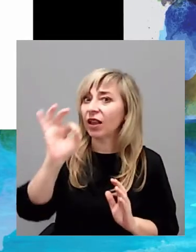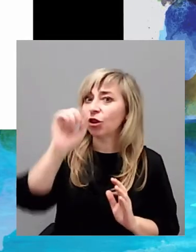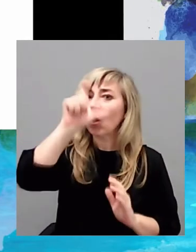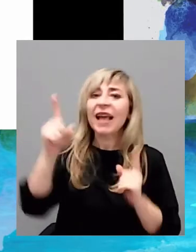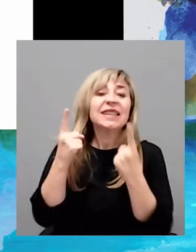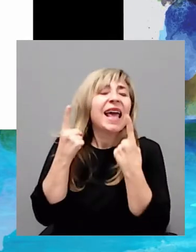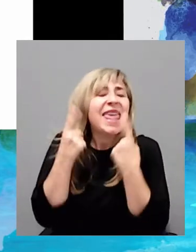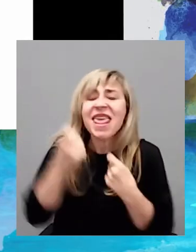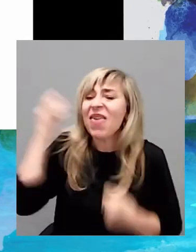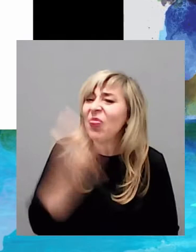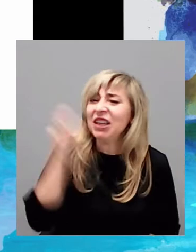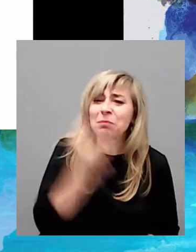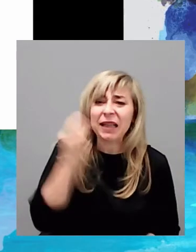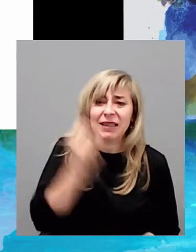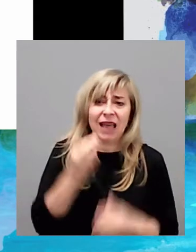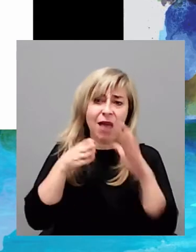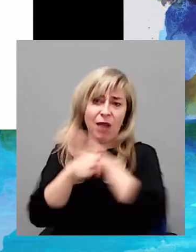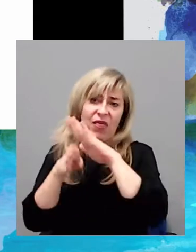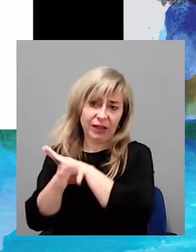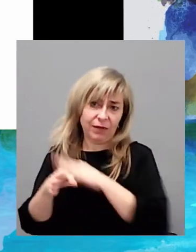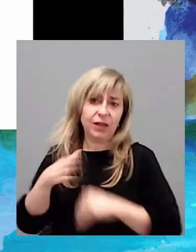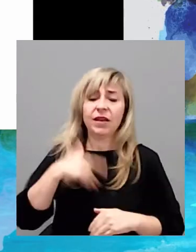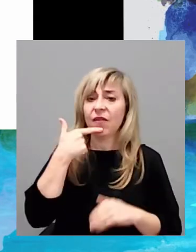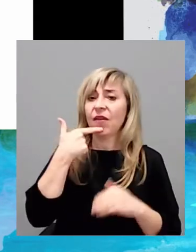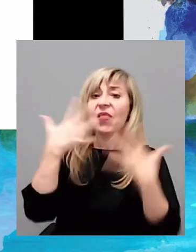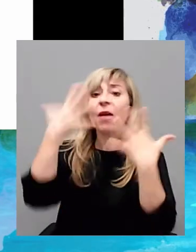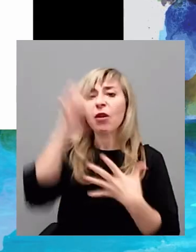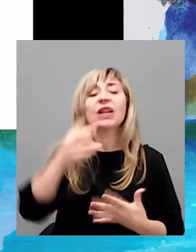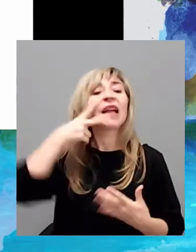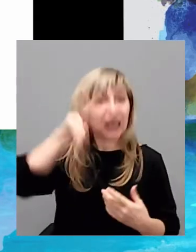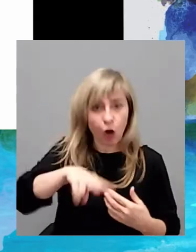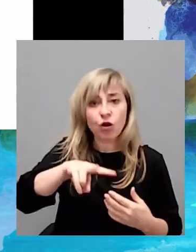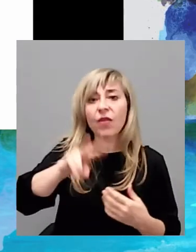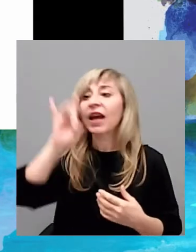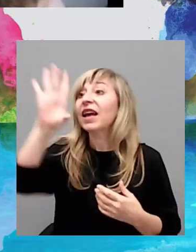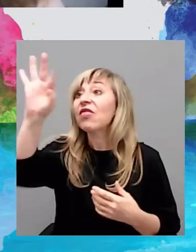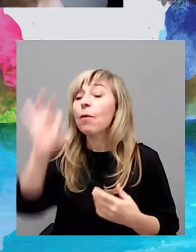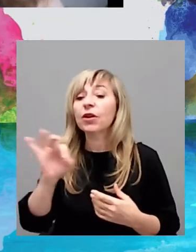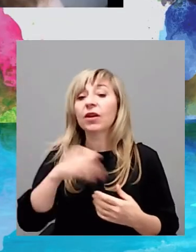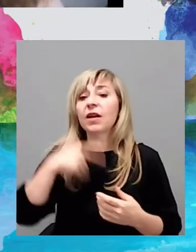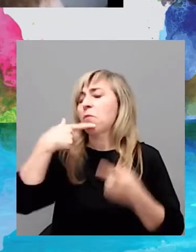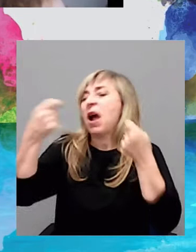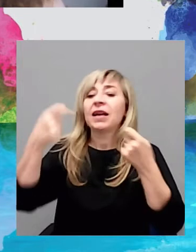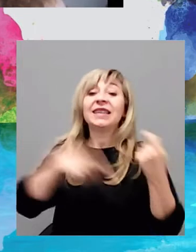throughout the world. That's the percent of people with disabilities around the world. That 15%